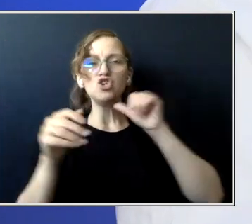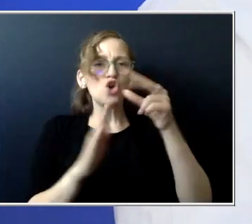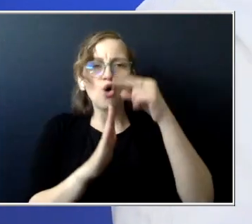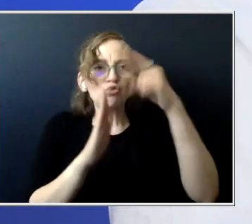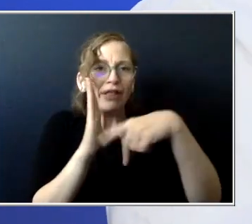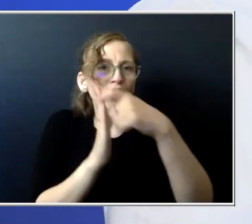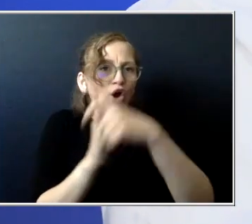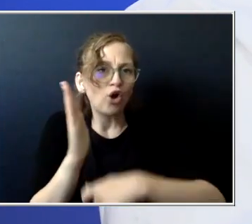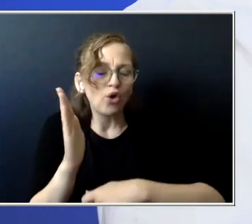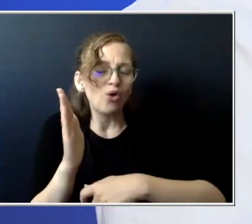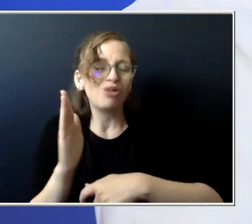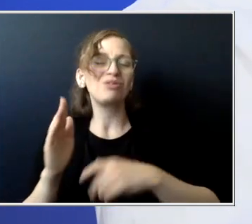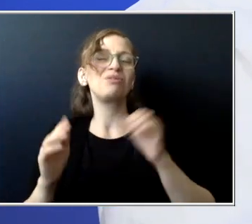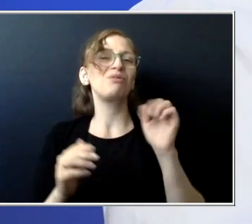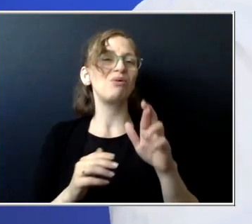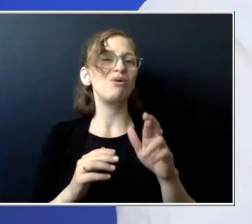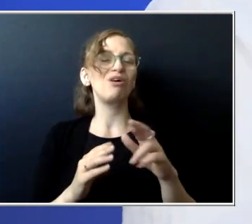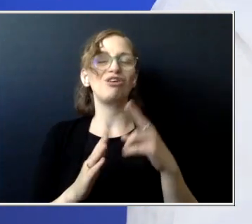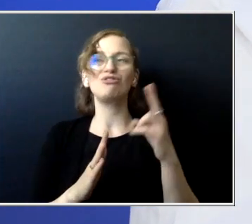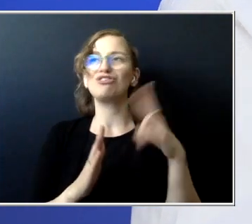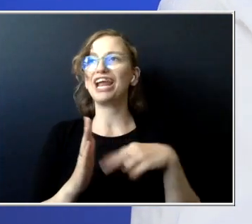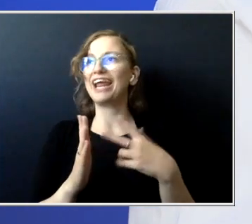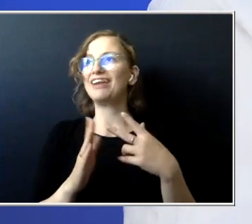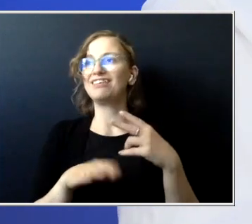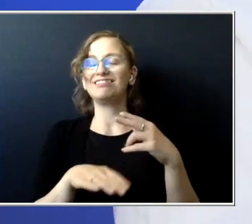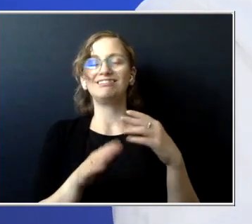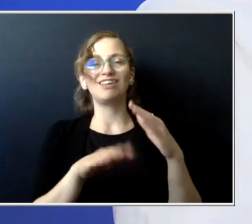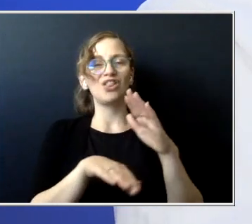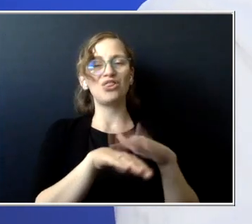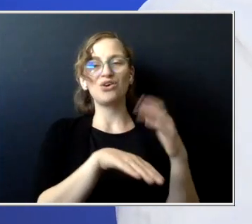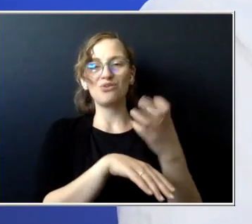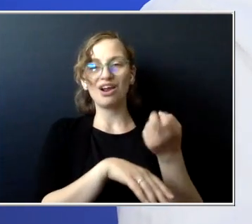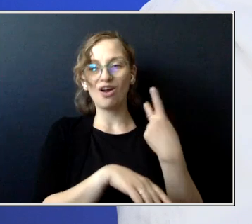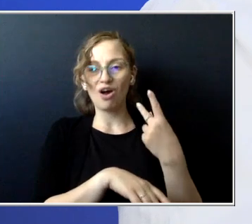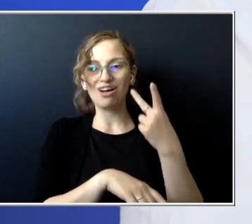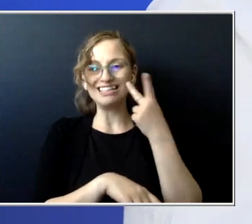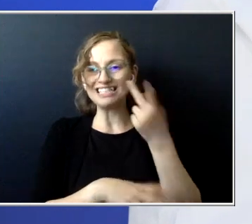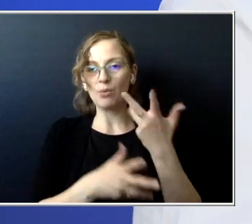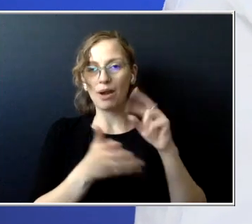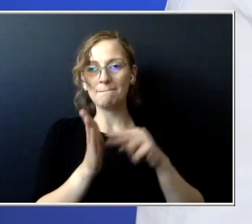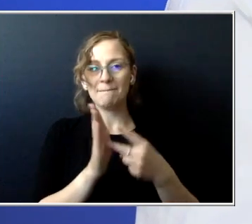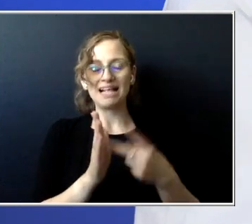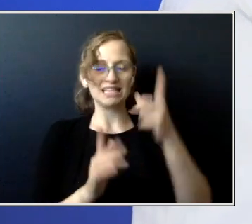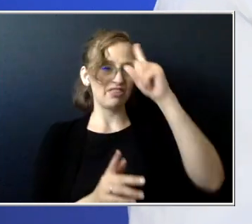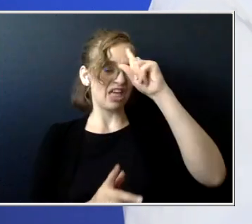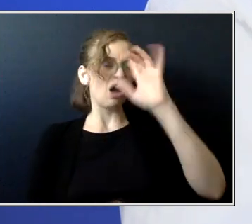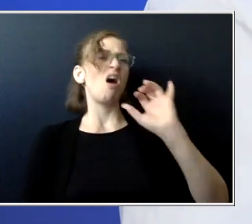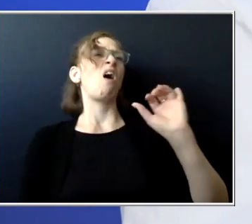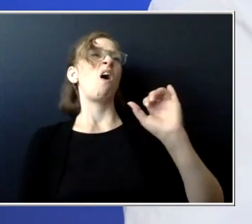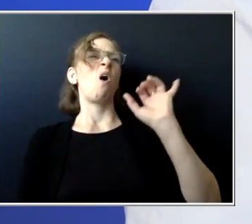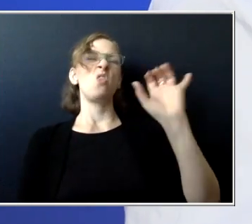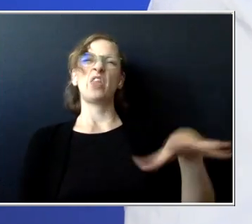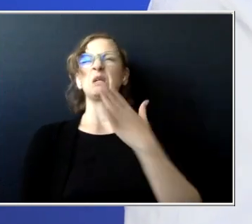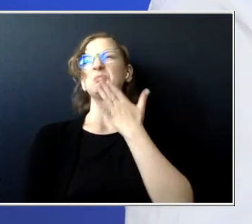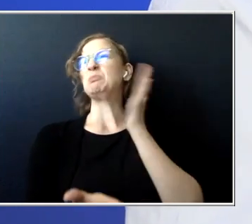entire recall to see what it actually means, and then think this therapy is bad, because there